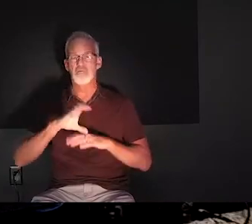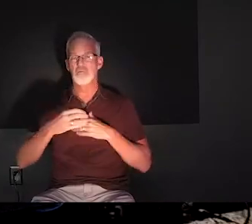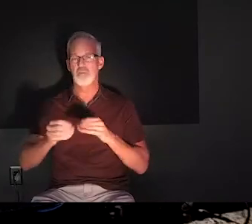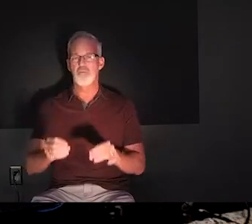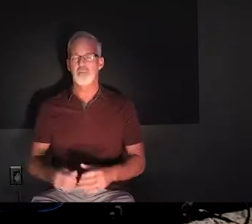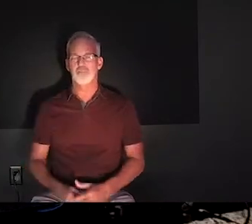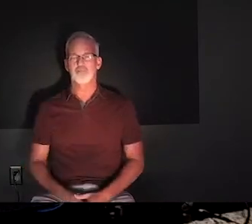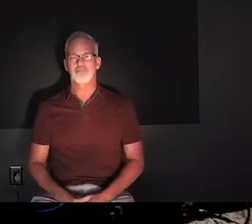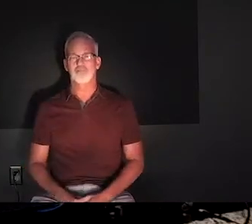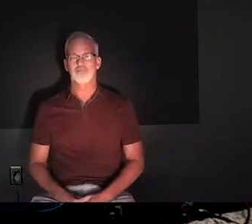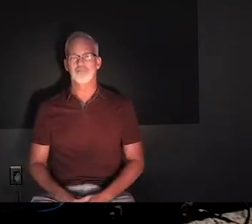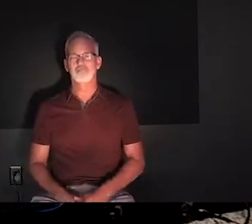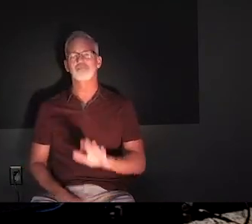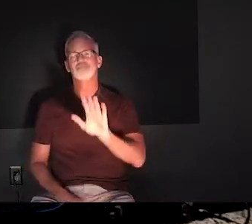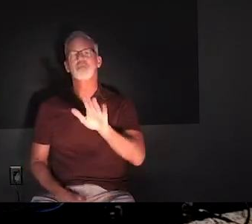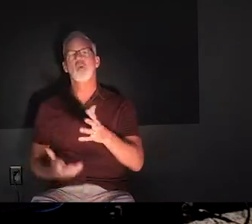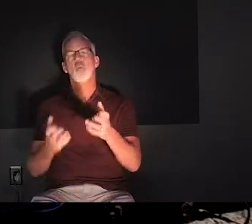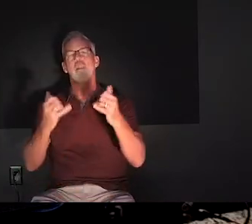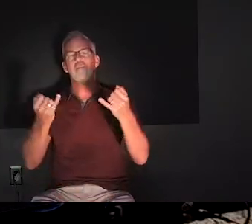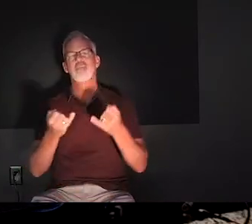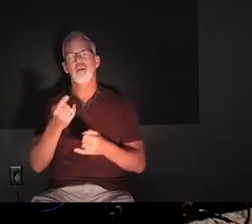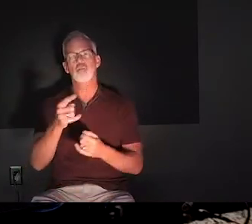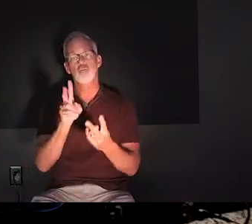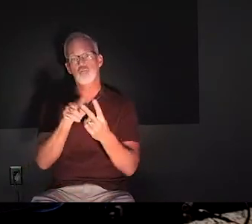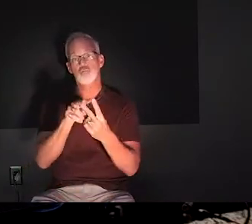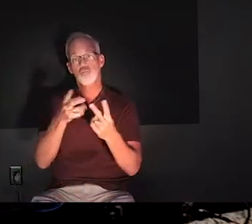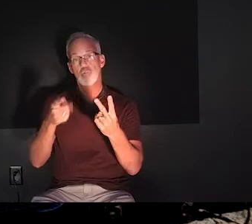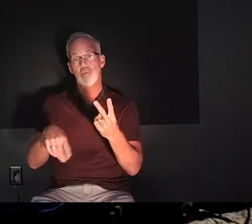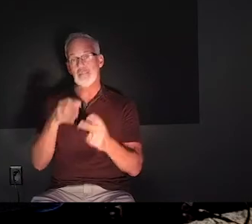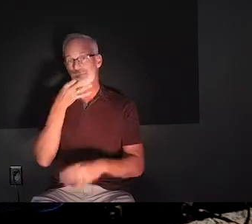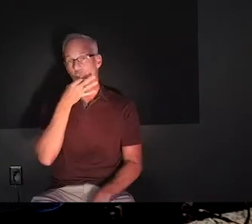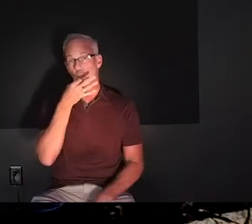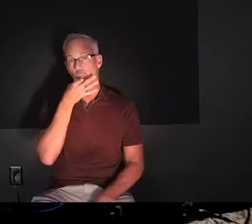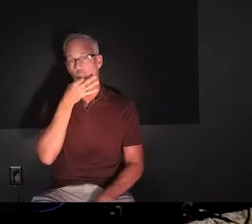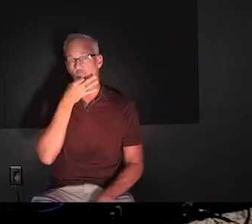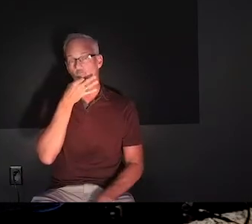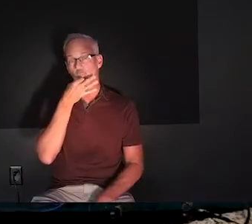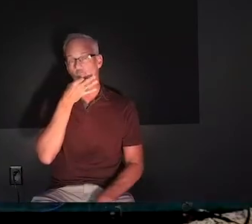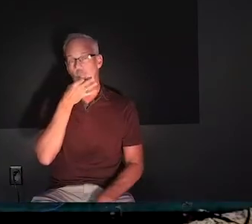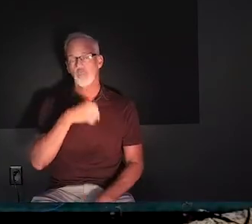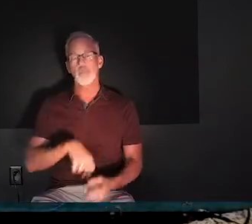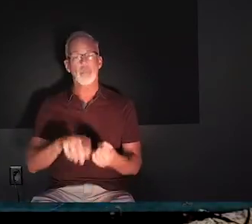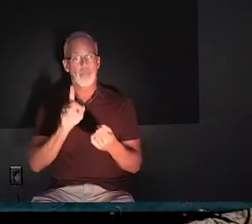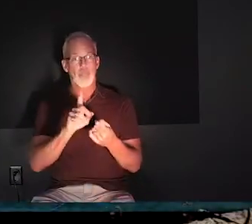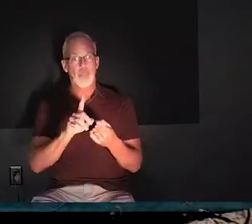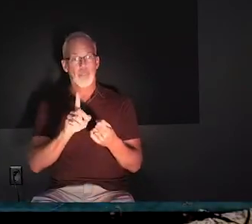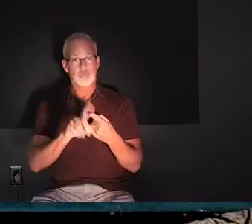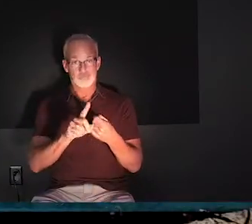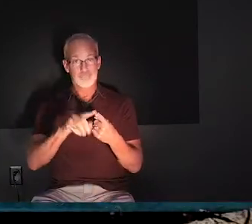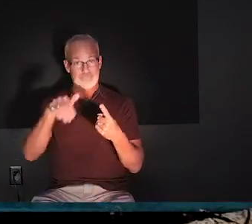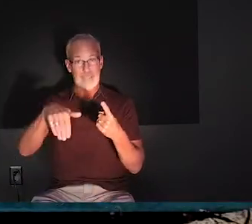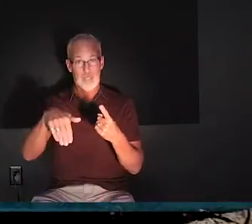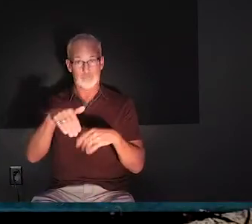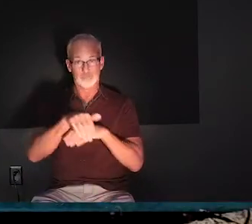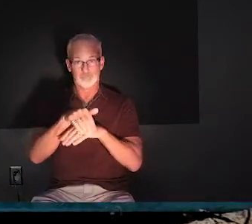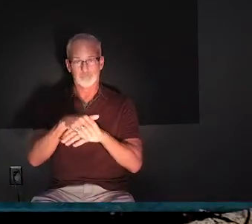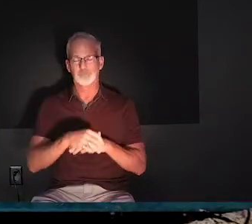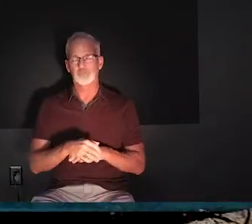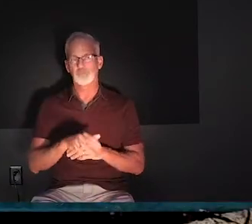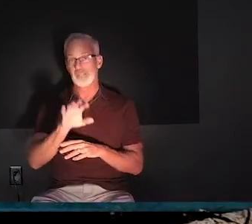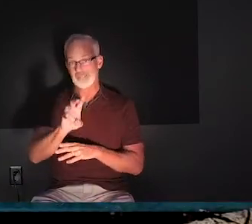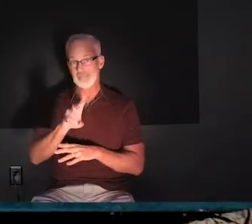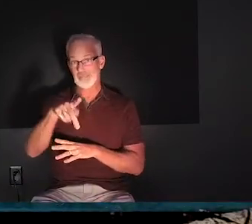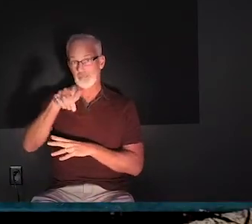office. Hey, I'd like to invite you to two events coming up really soon. In fact, this evening at 6